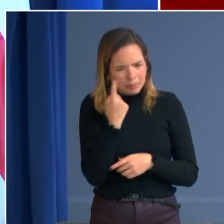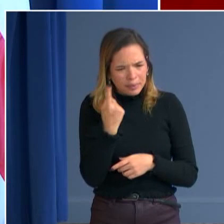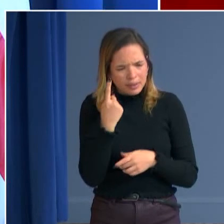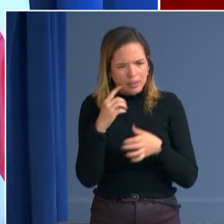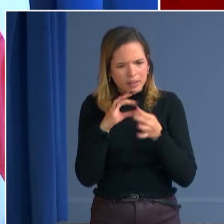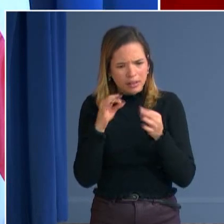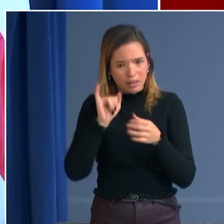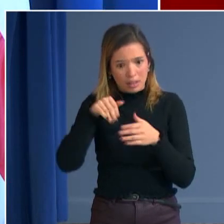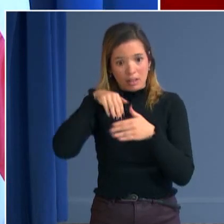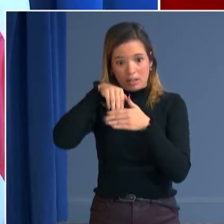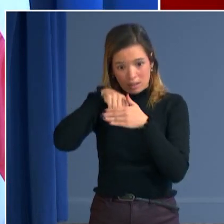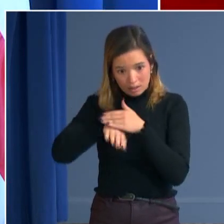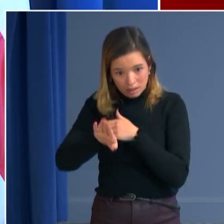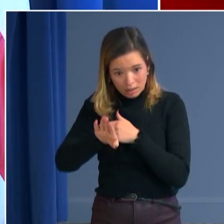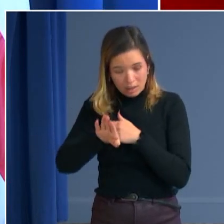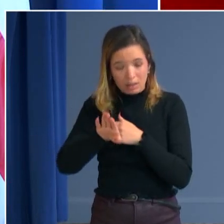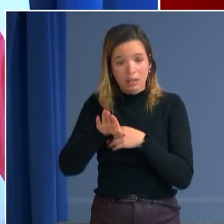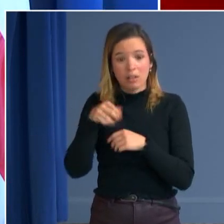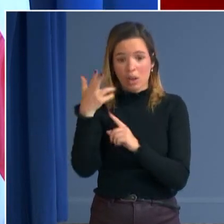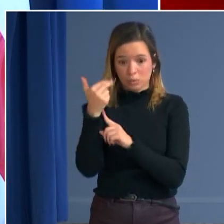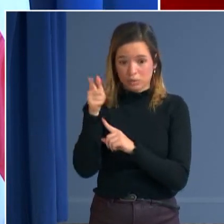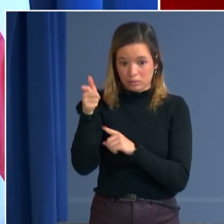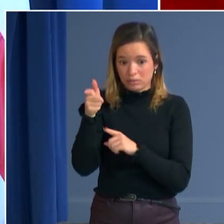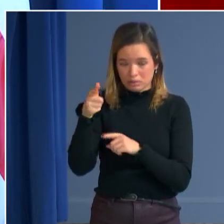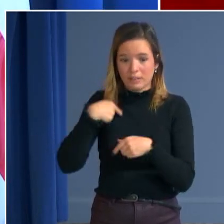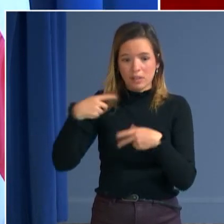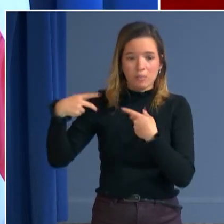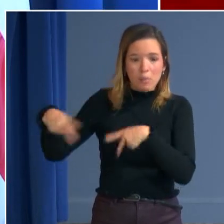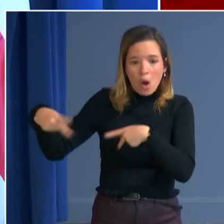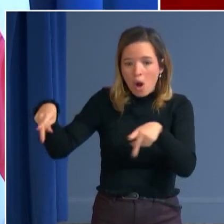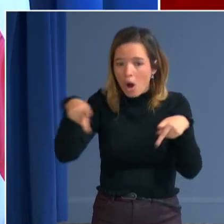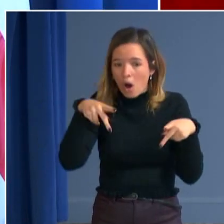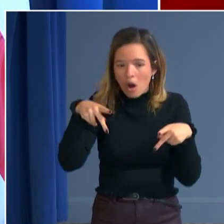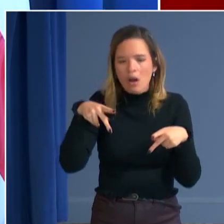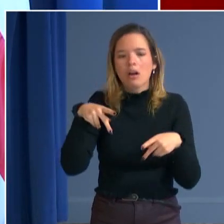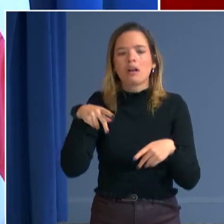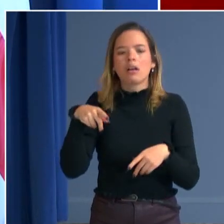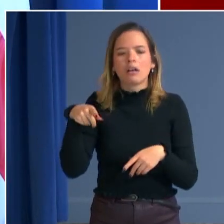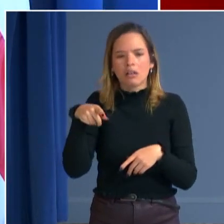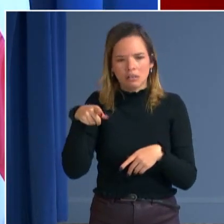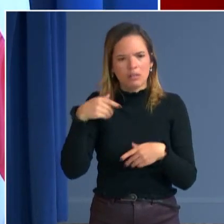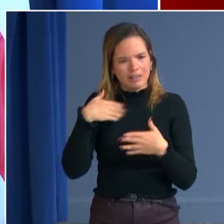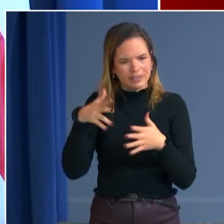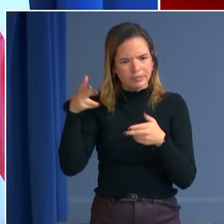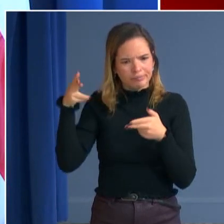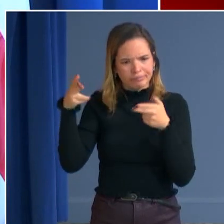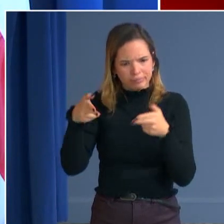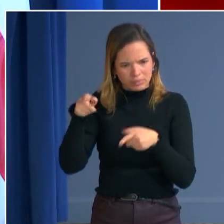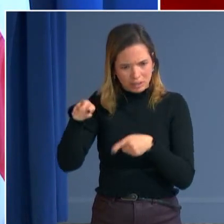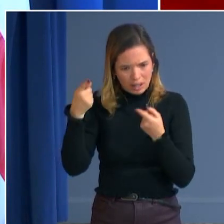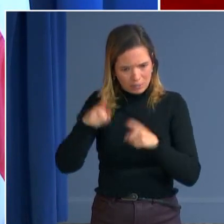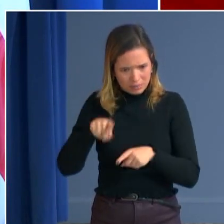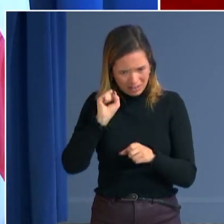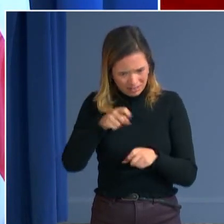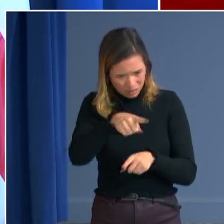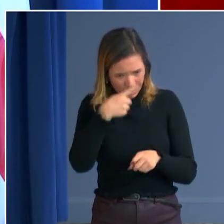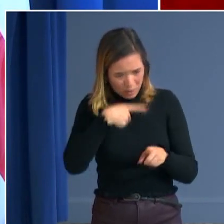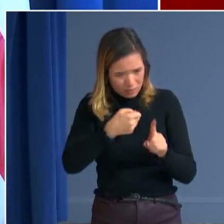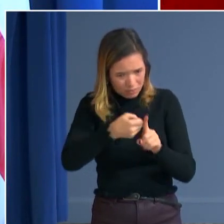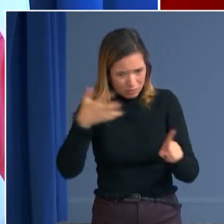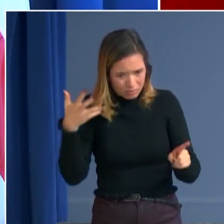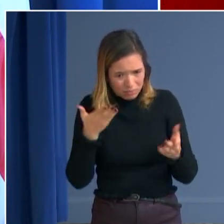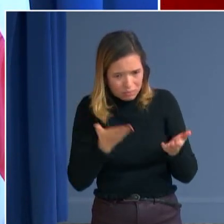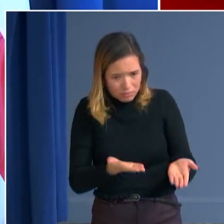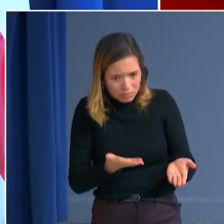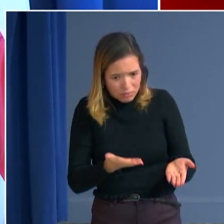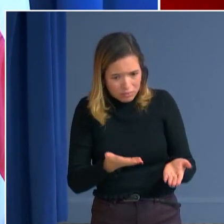heard. Well, I mean, certainly somebody went to the location, and again, there was a shooting. Again, we have to put those facts together